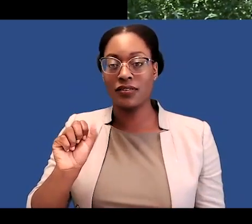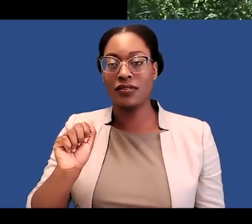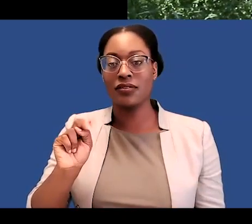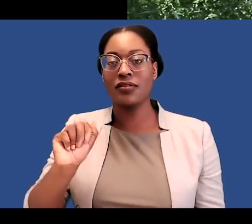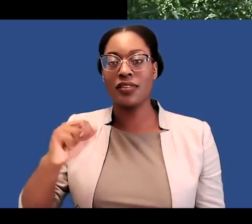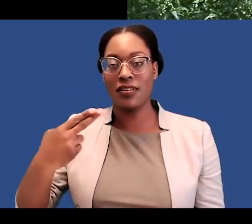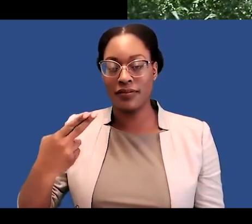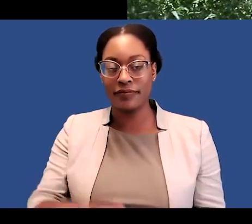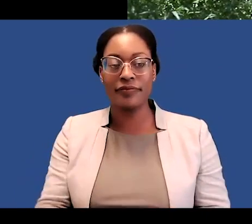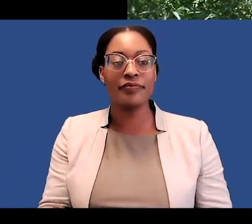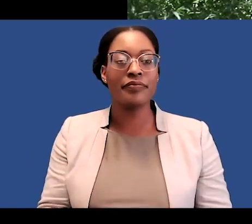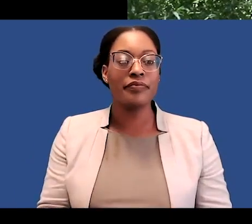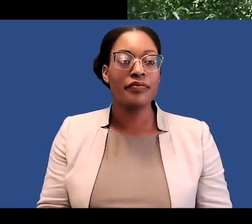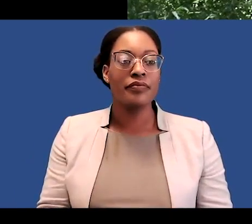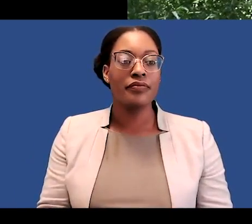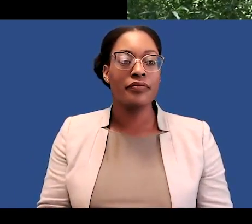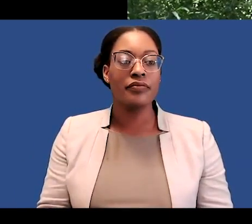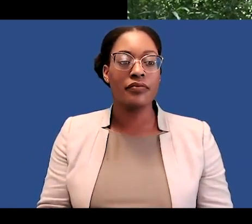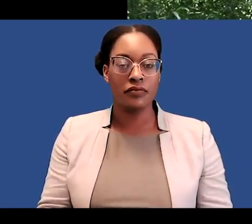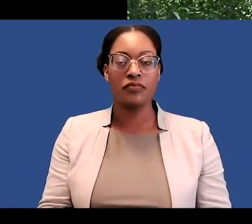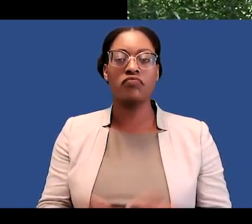So go ahead and close the eyes.